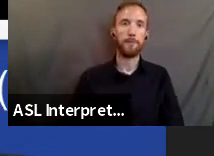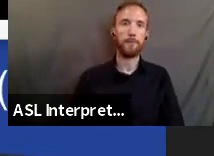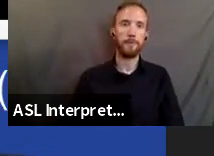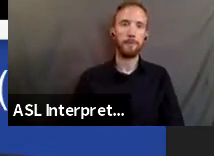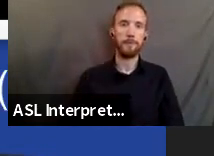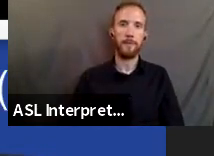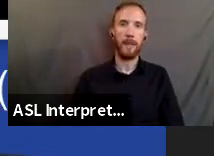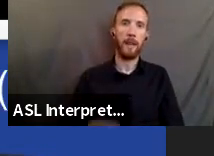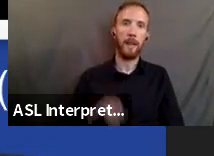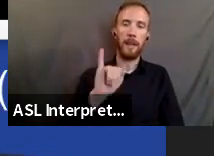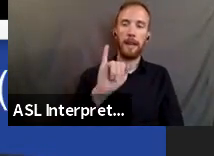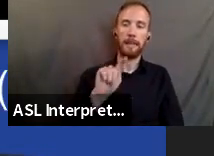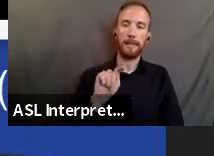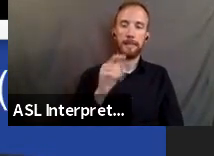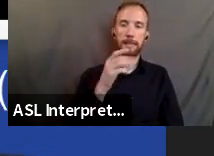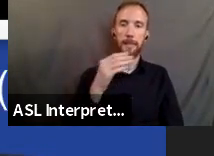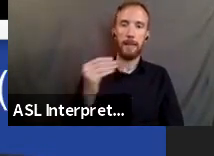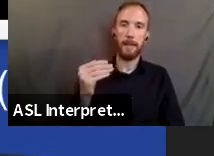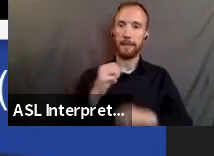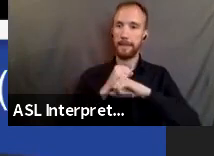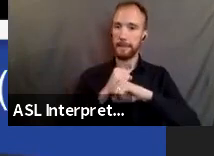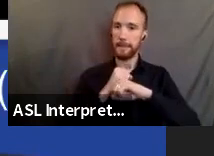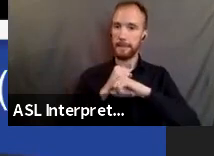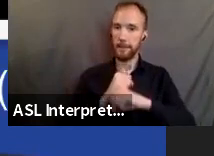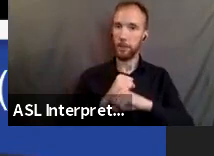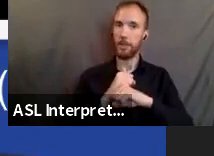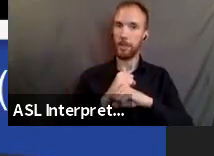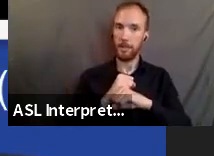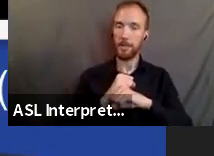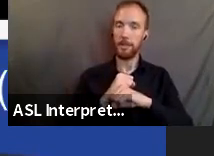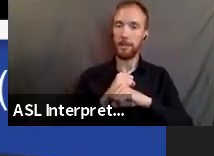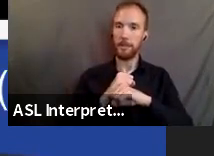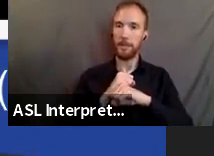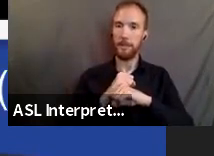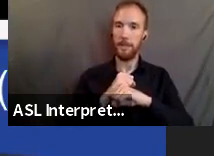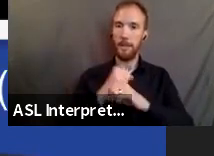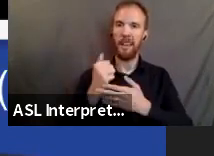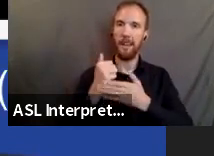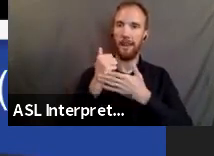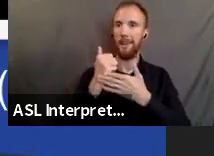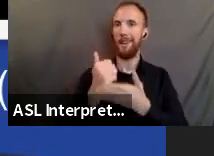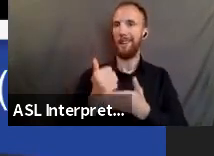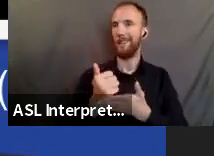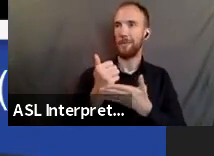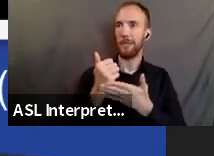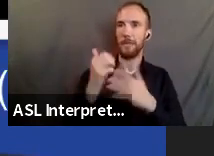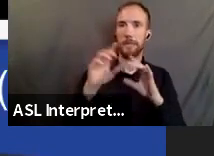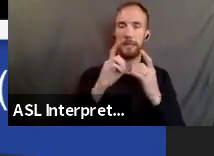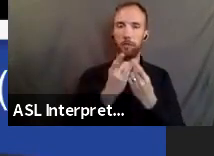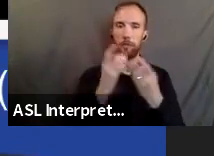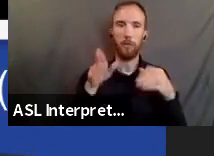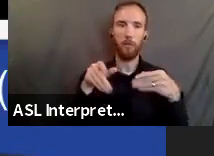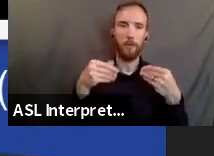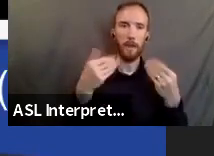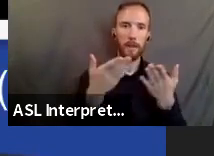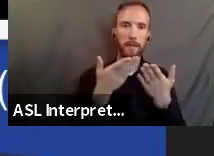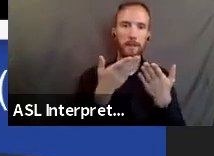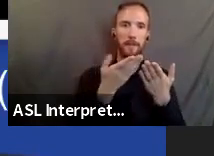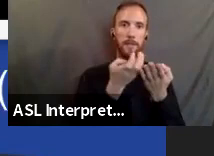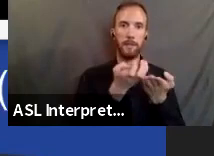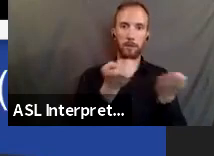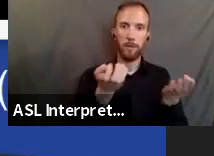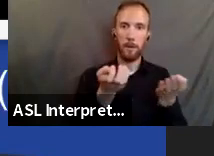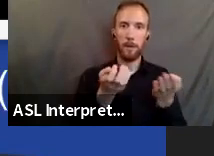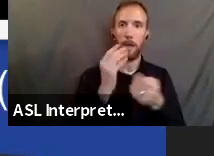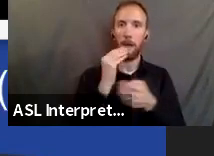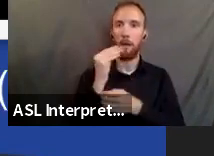the i.t and security infrastructure is helps as the district works to provide devices and home internet access to